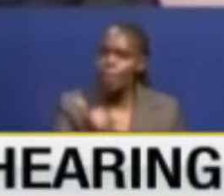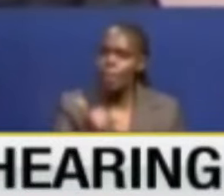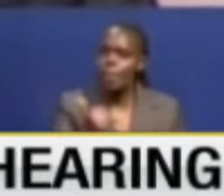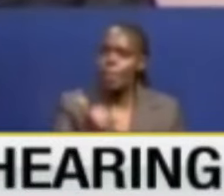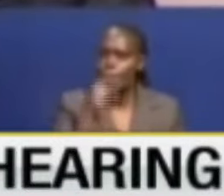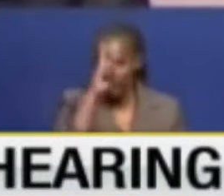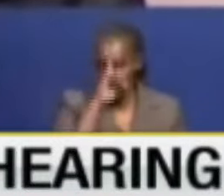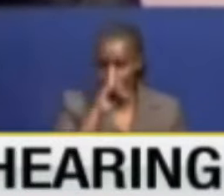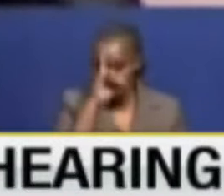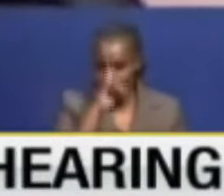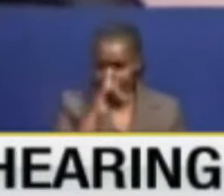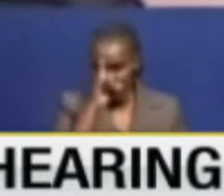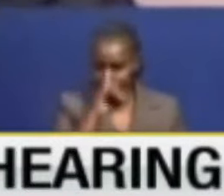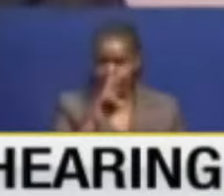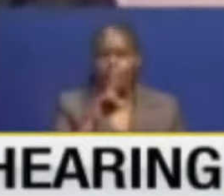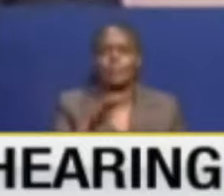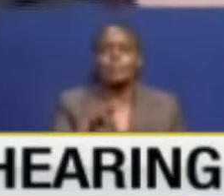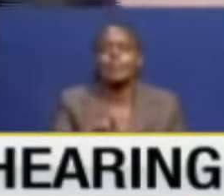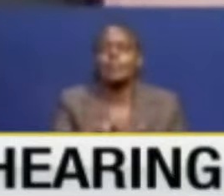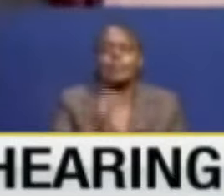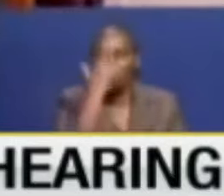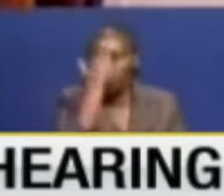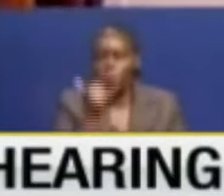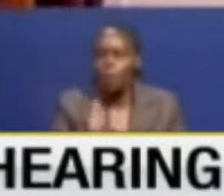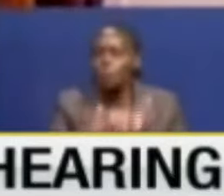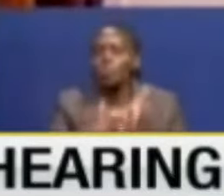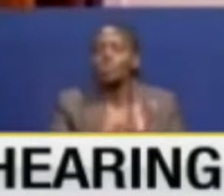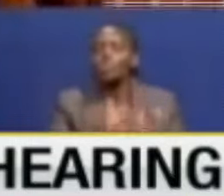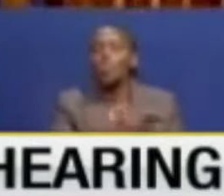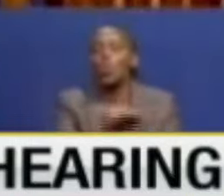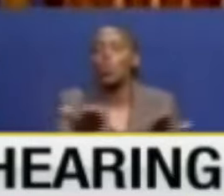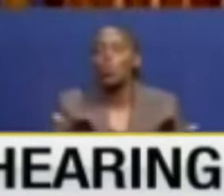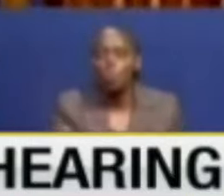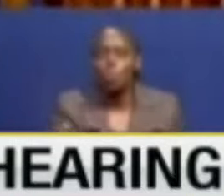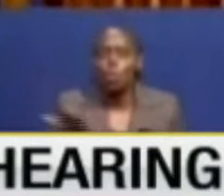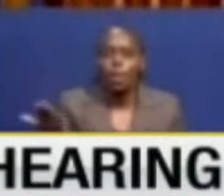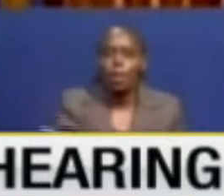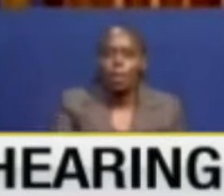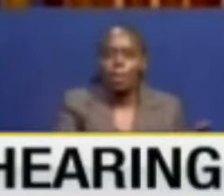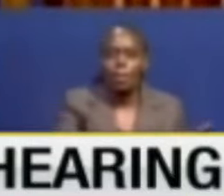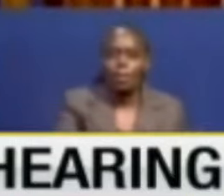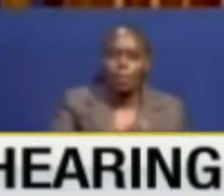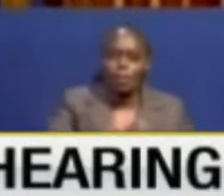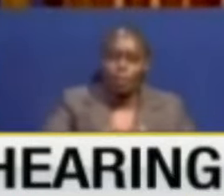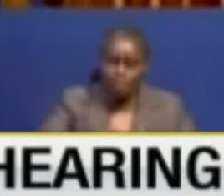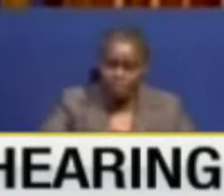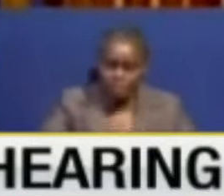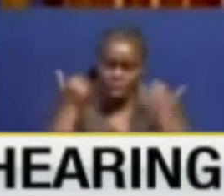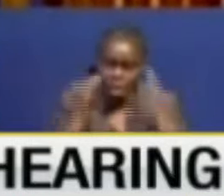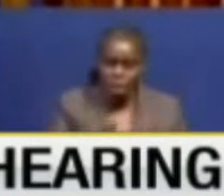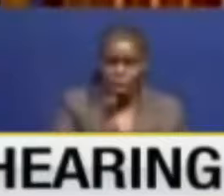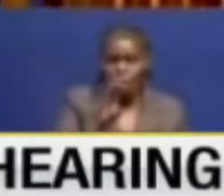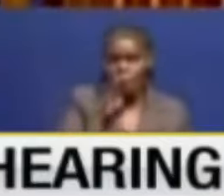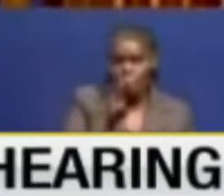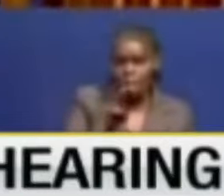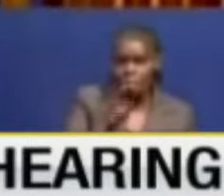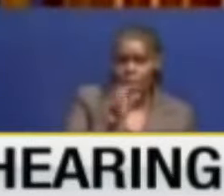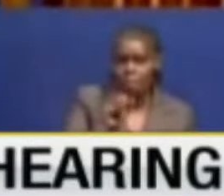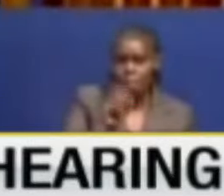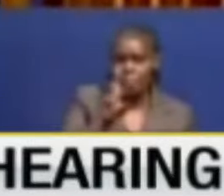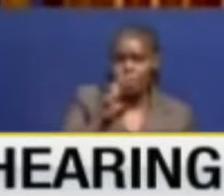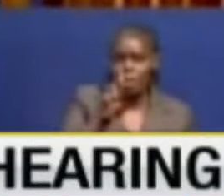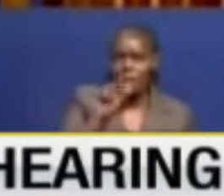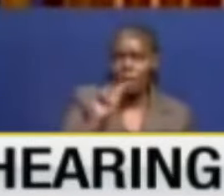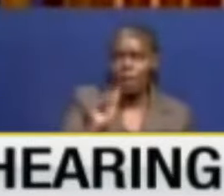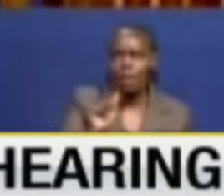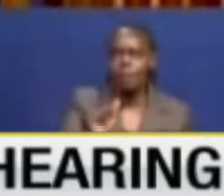a serious turn of events. Honorable senators, kindly allow me to invite Mr. Mawira for further submissions. I am most humbled.